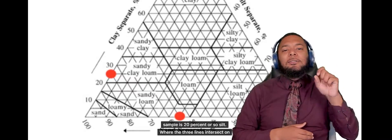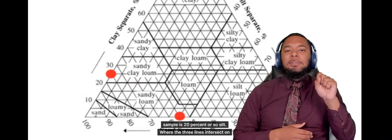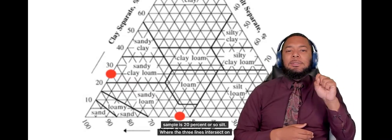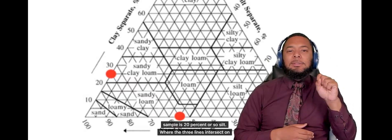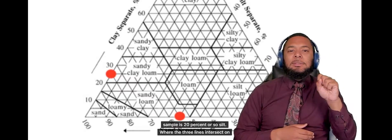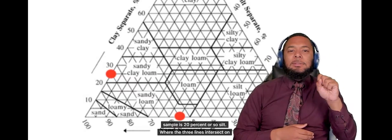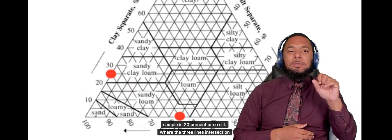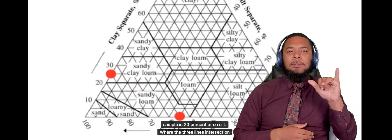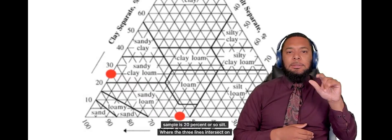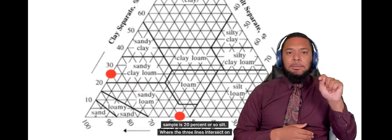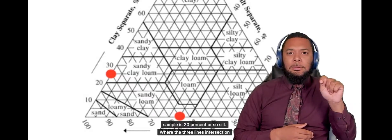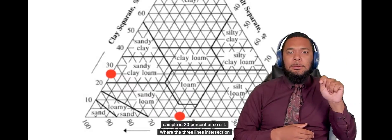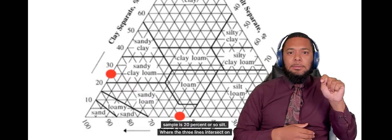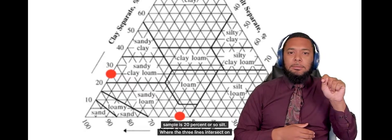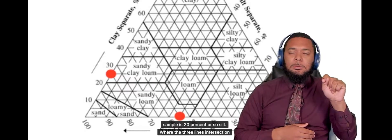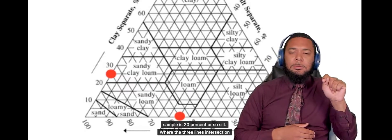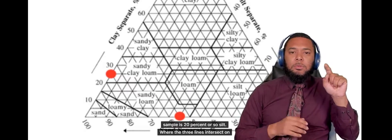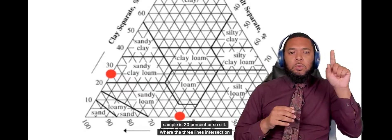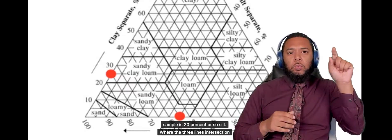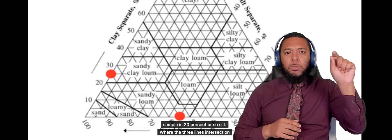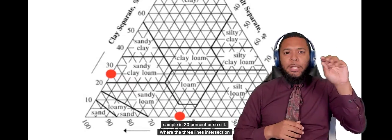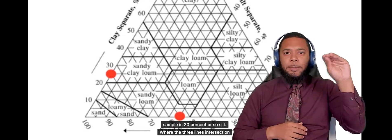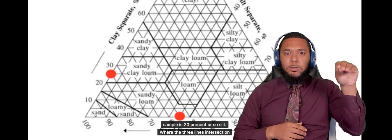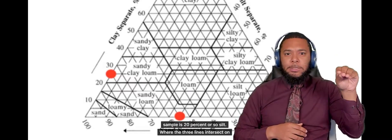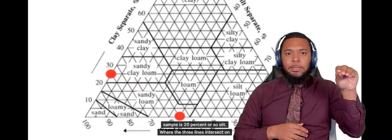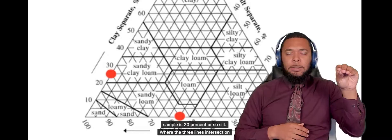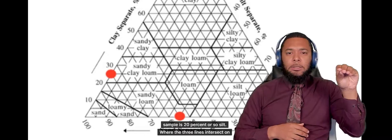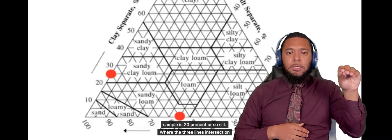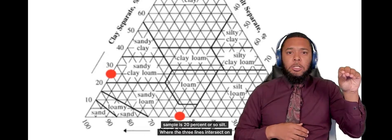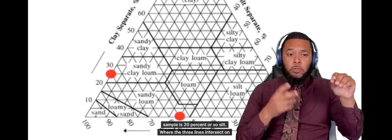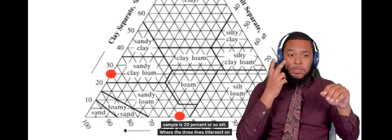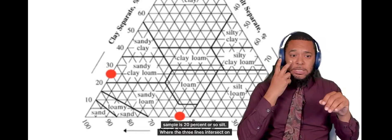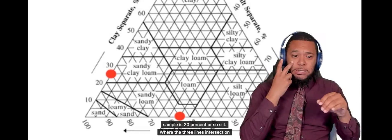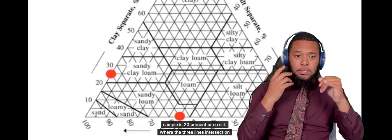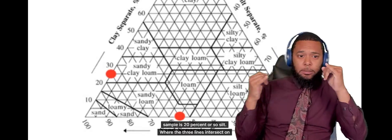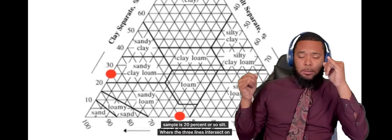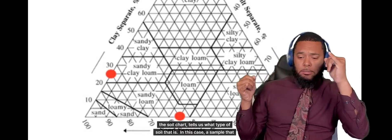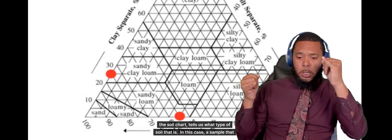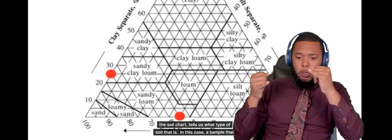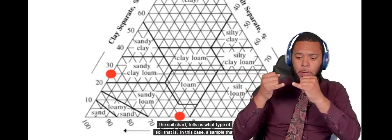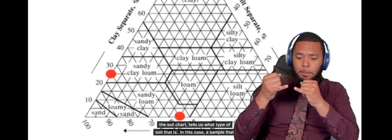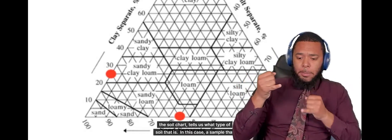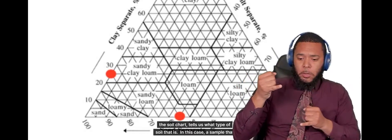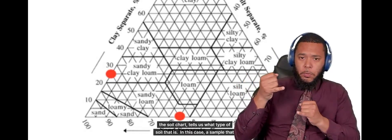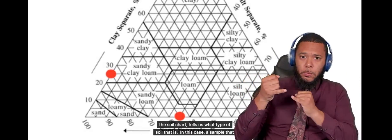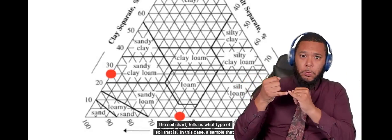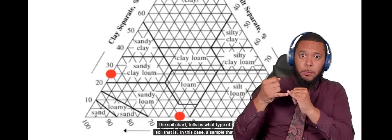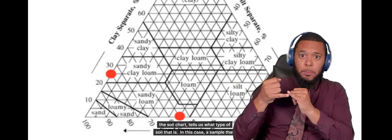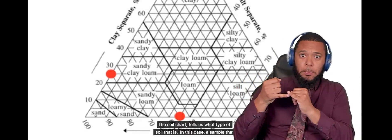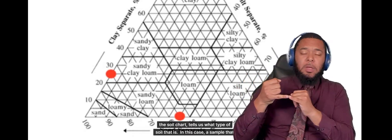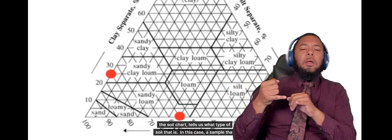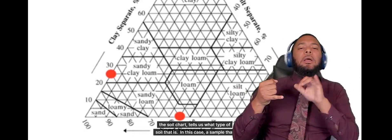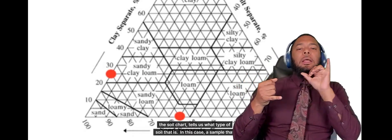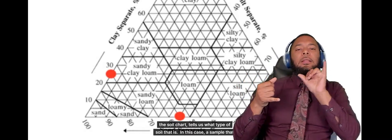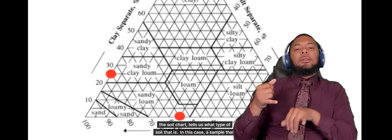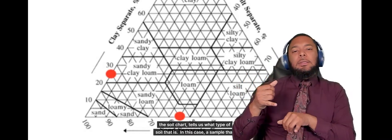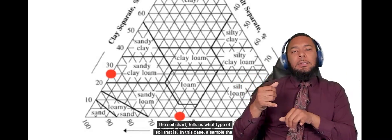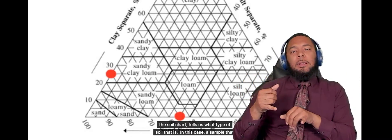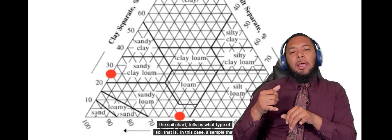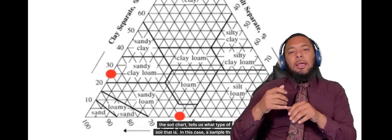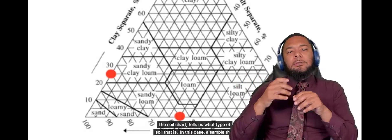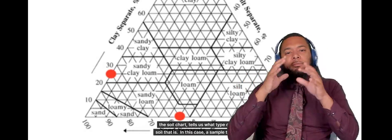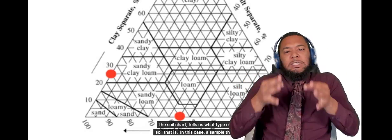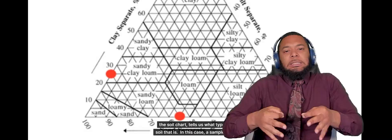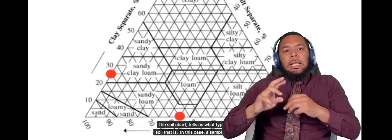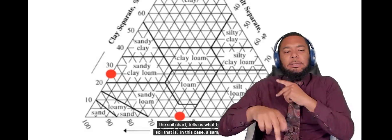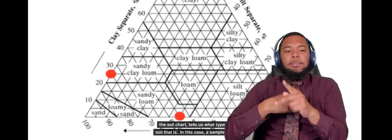be 20% or so silt. Where the three lines intersect on our soil chart tells us what type of soil that